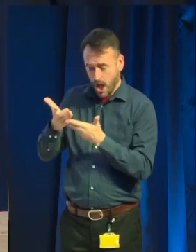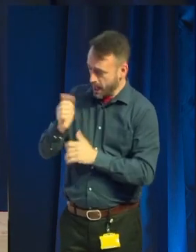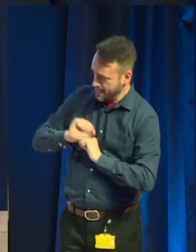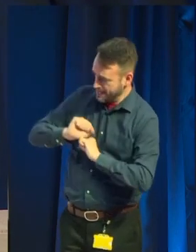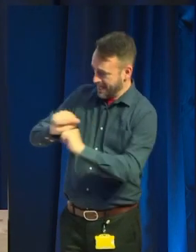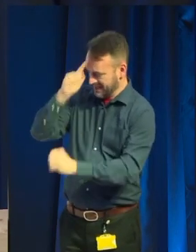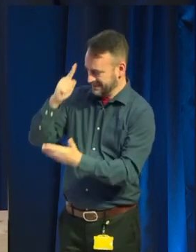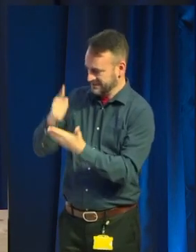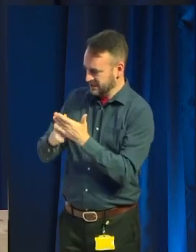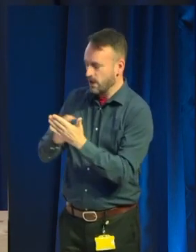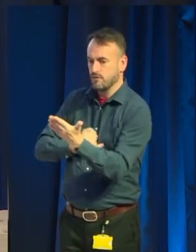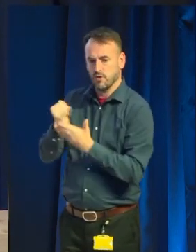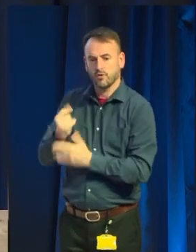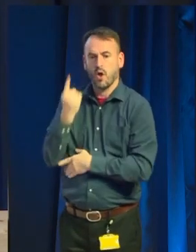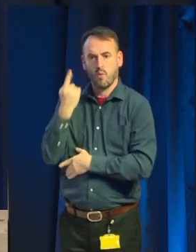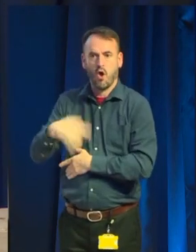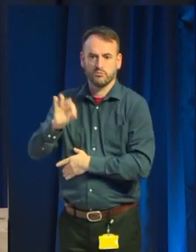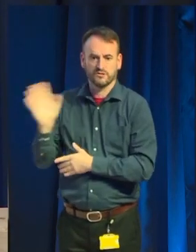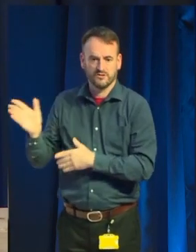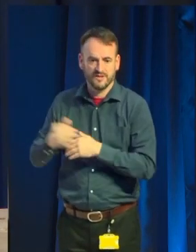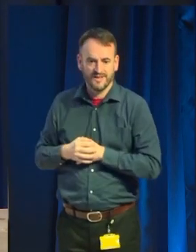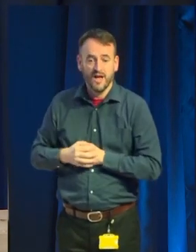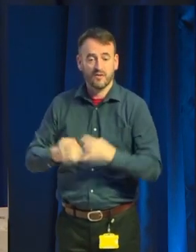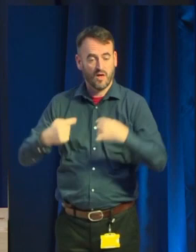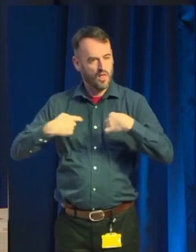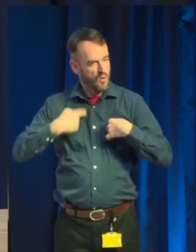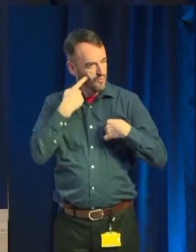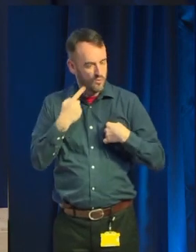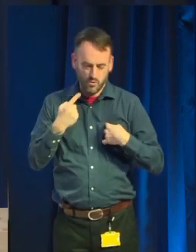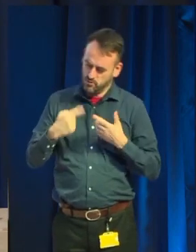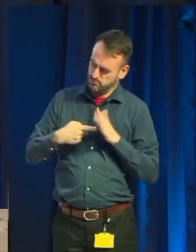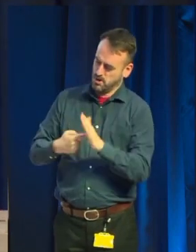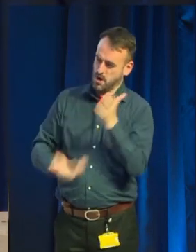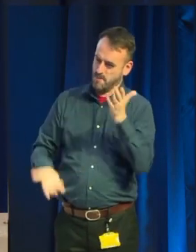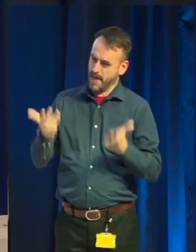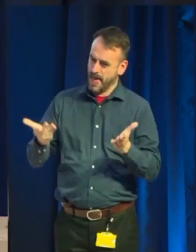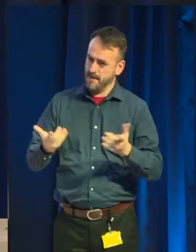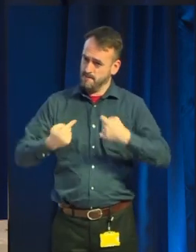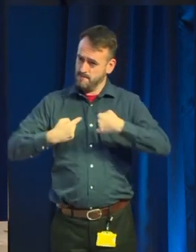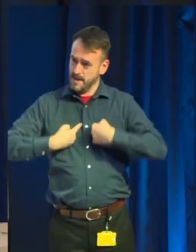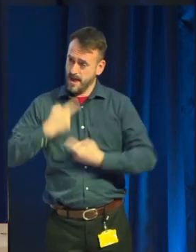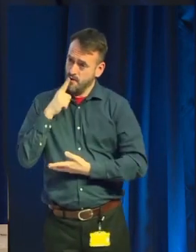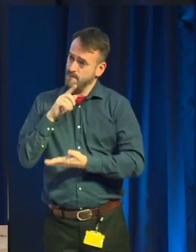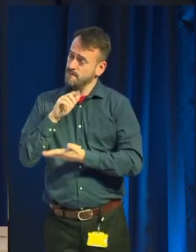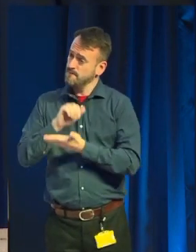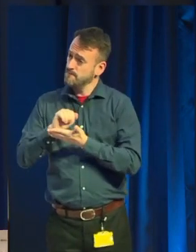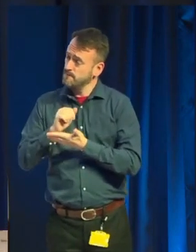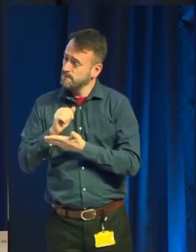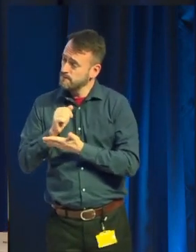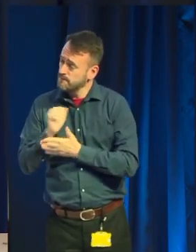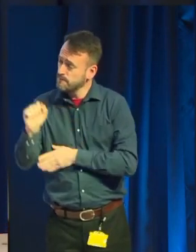was a good way to express the fact that writing a feminist otome is not only possible but